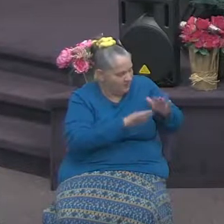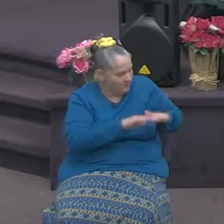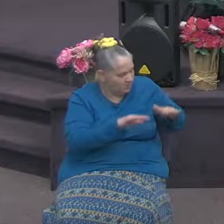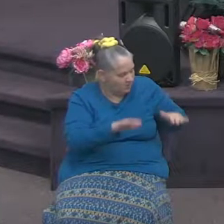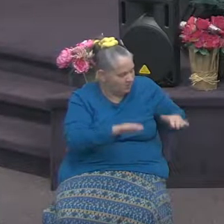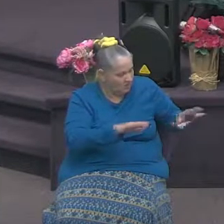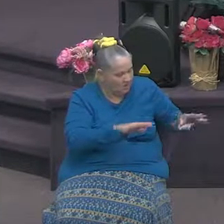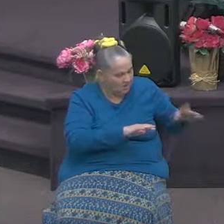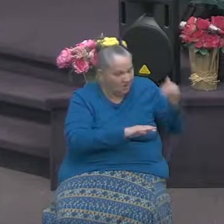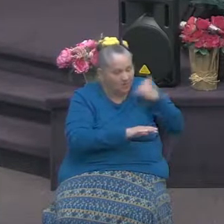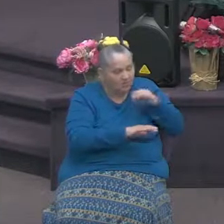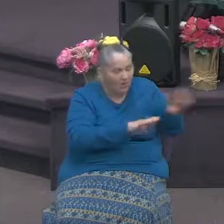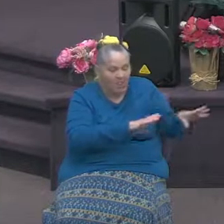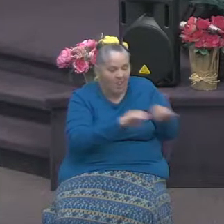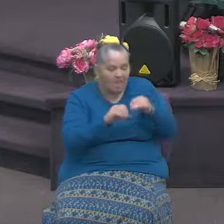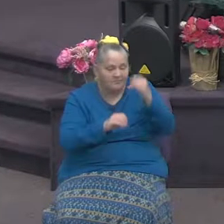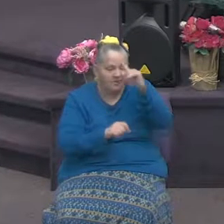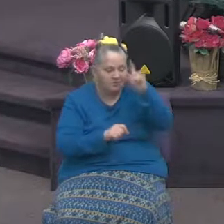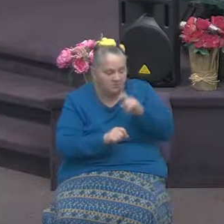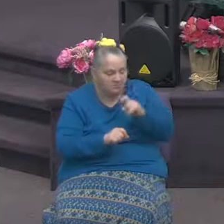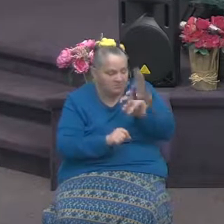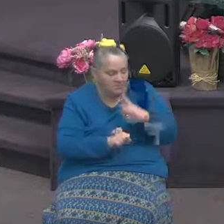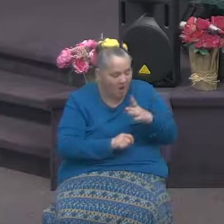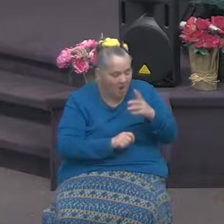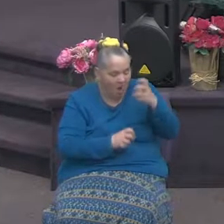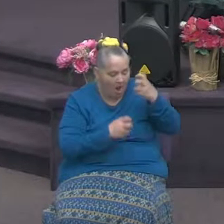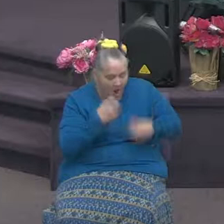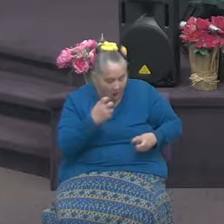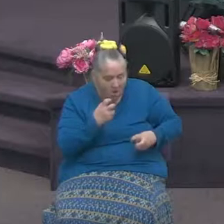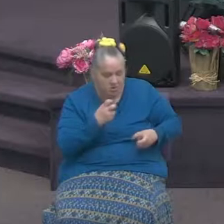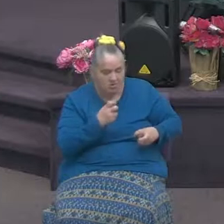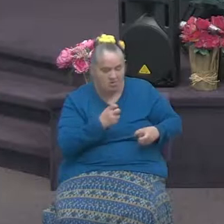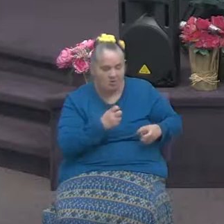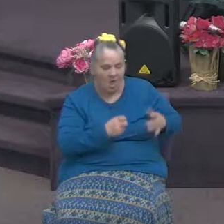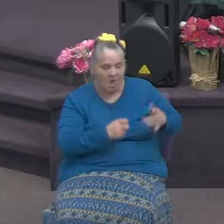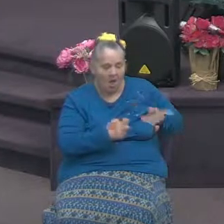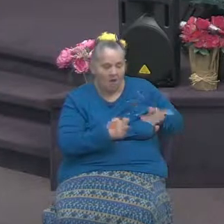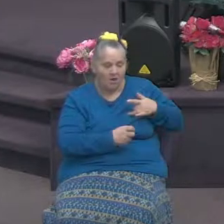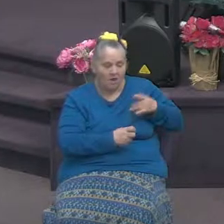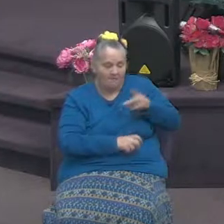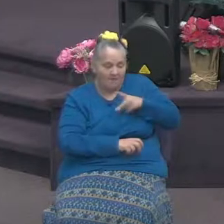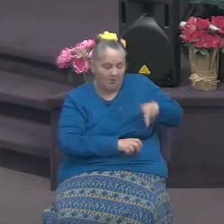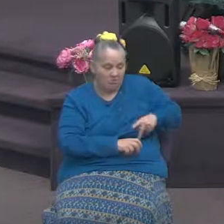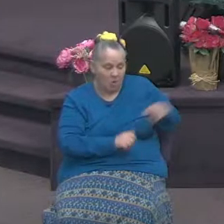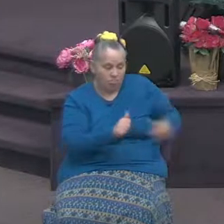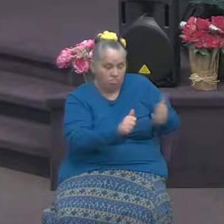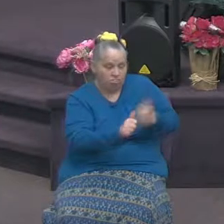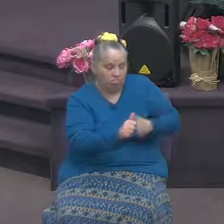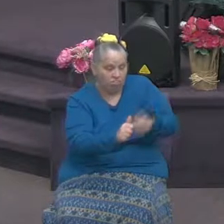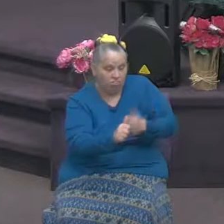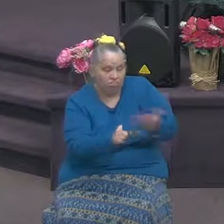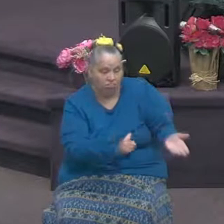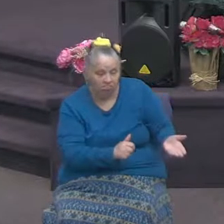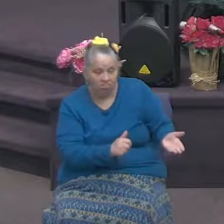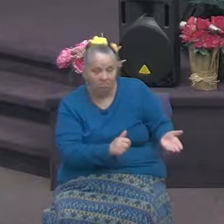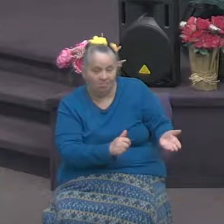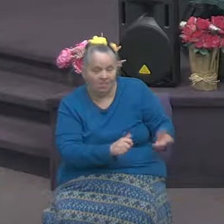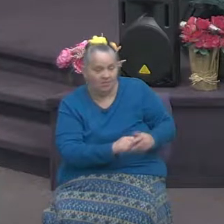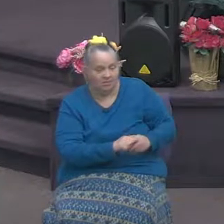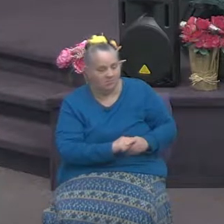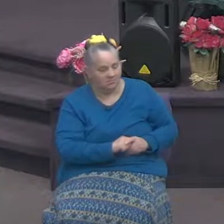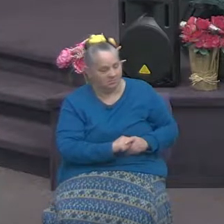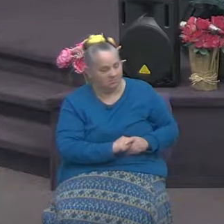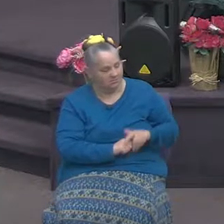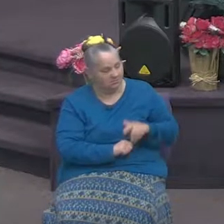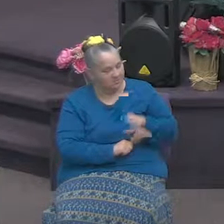Egypt, the Bible says God hardened the heart of Pharaoh to go after them. But you see, it